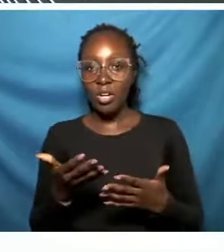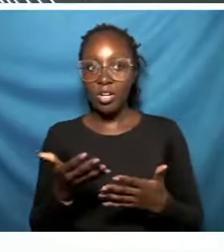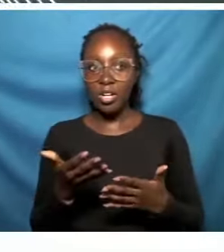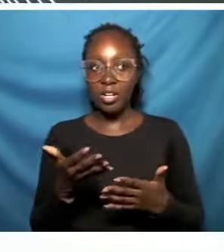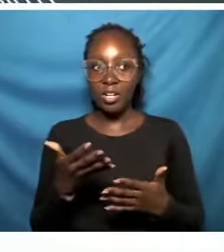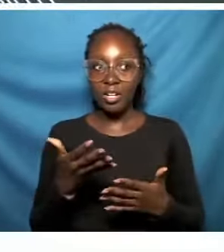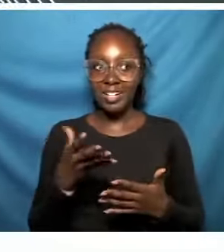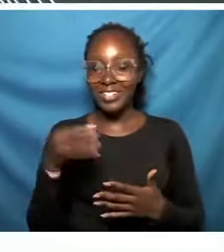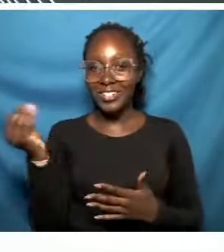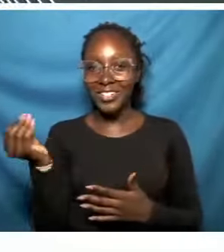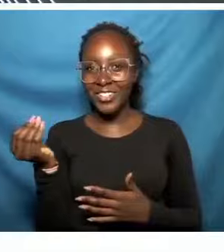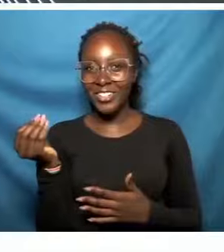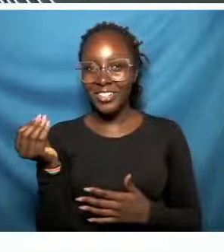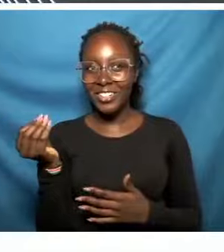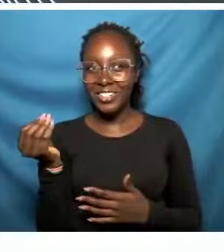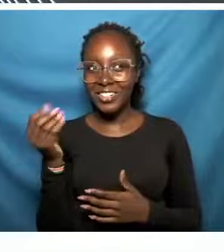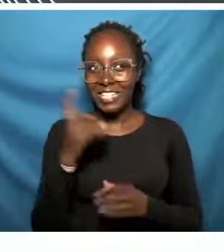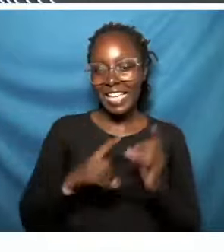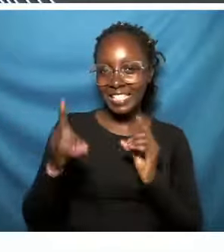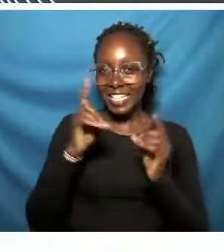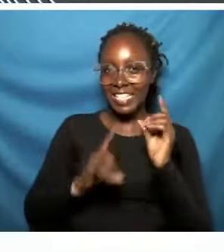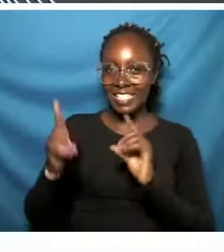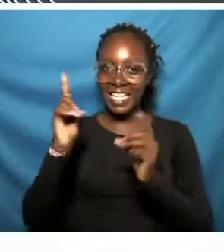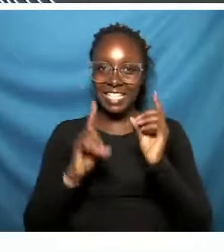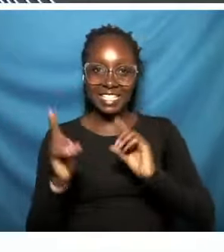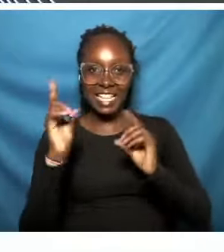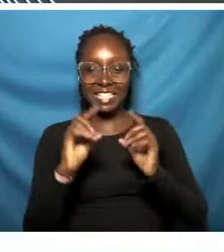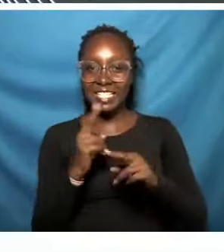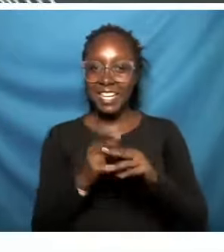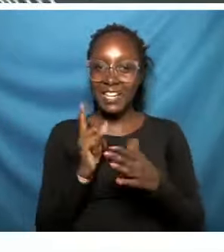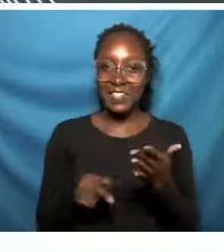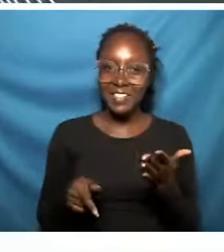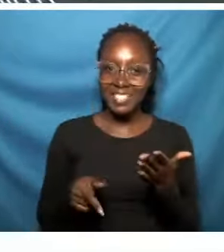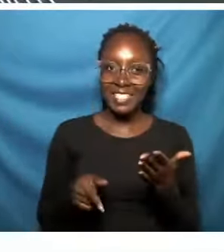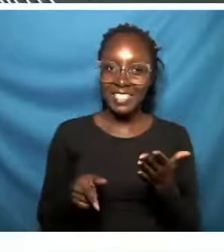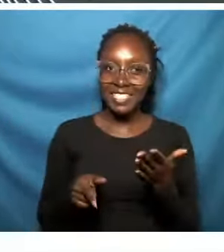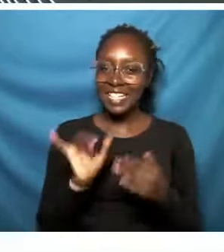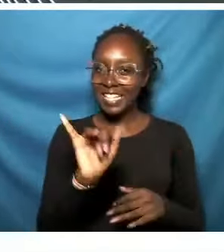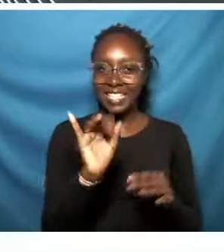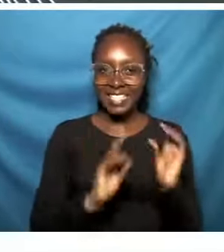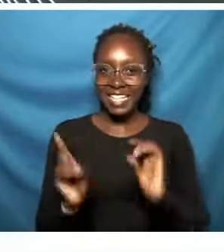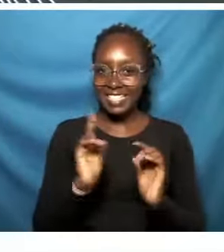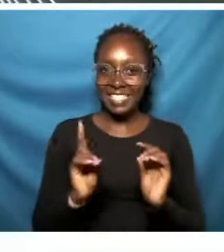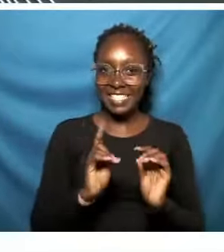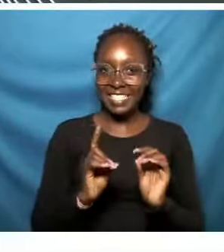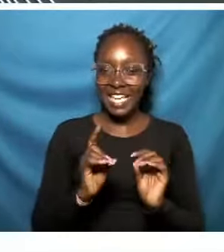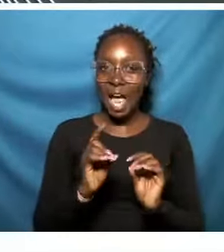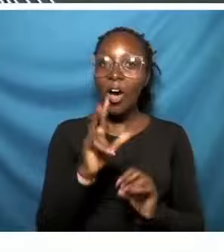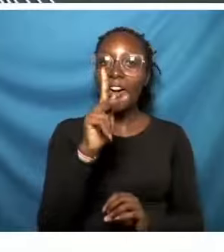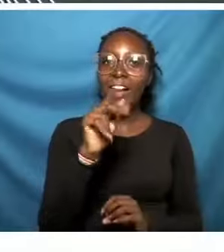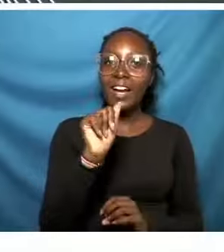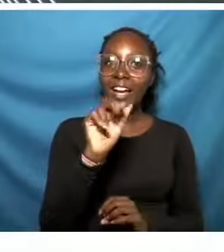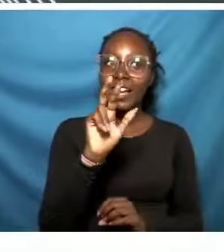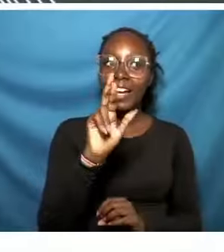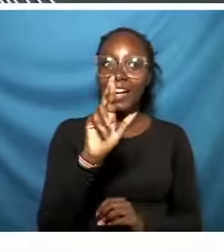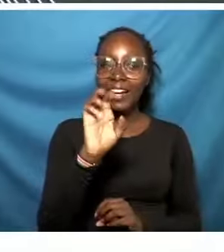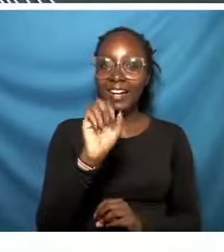keroke? Ile dance. Inaitwa nini? Iyo.